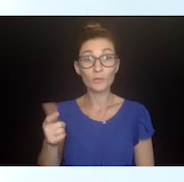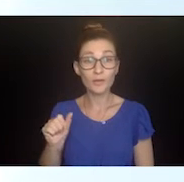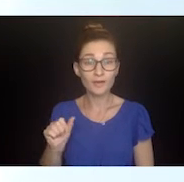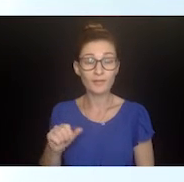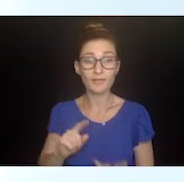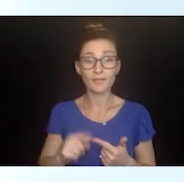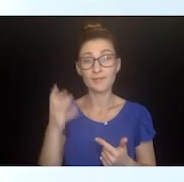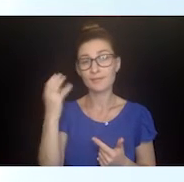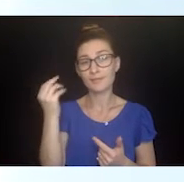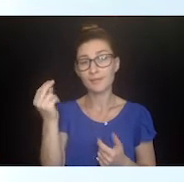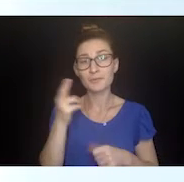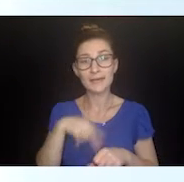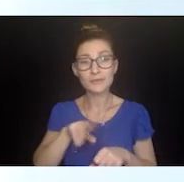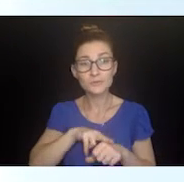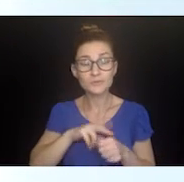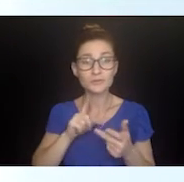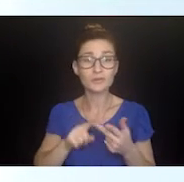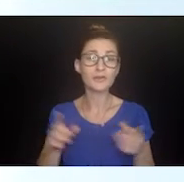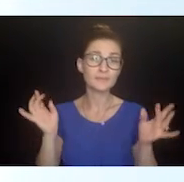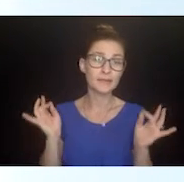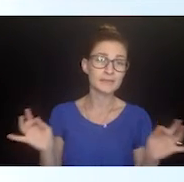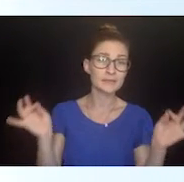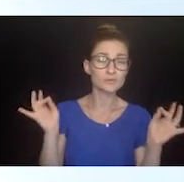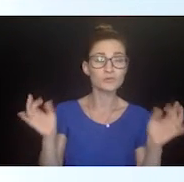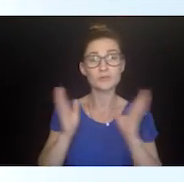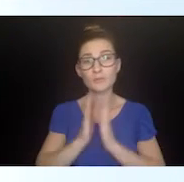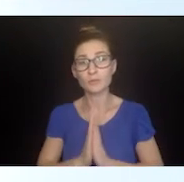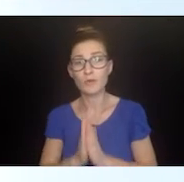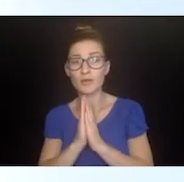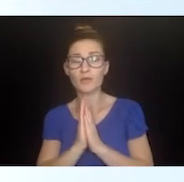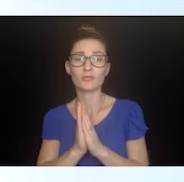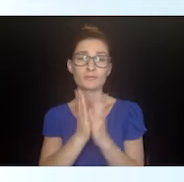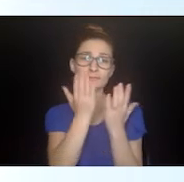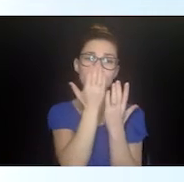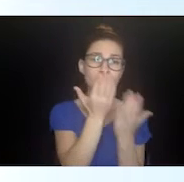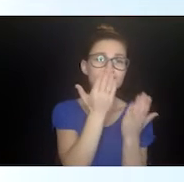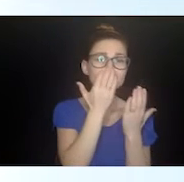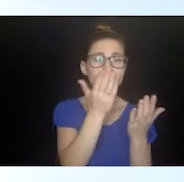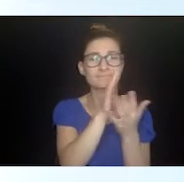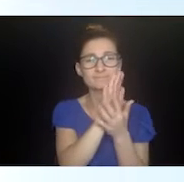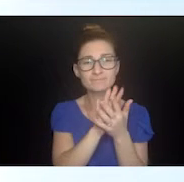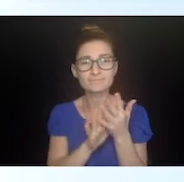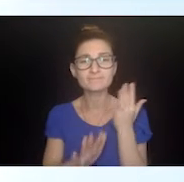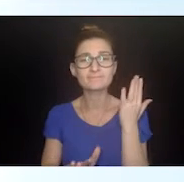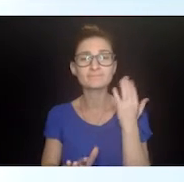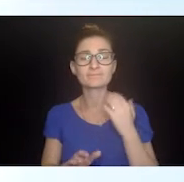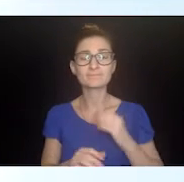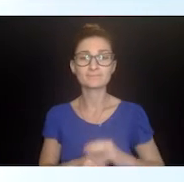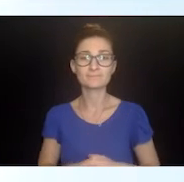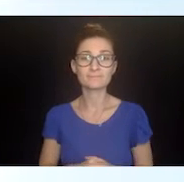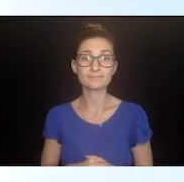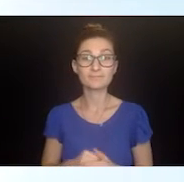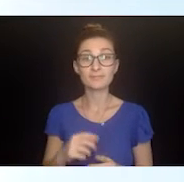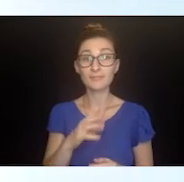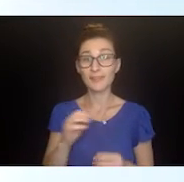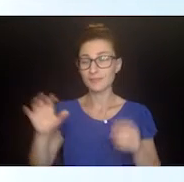nature, that is meditation and prayer and gratitude. And it's being with